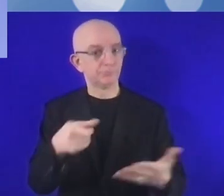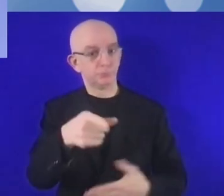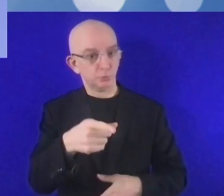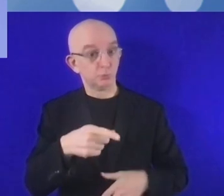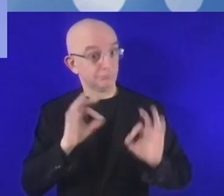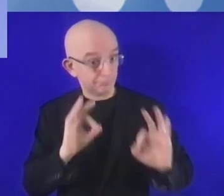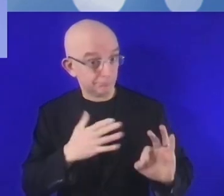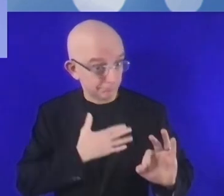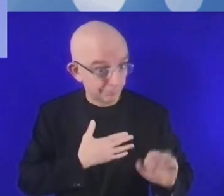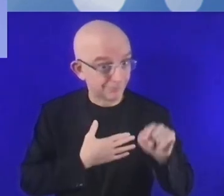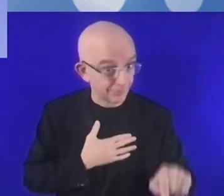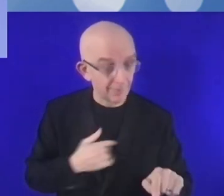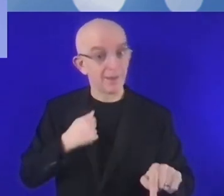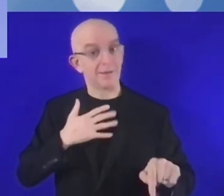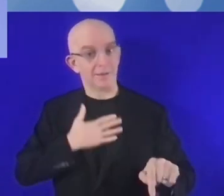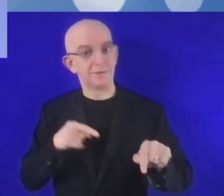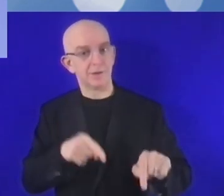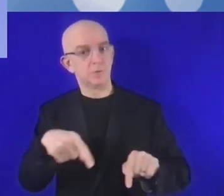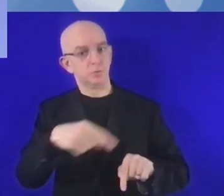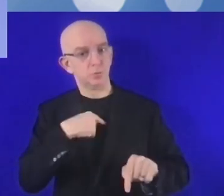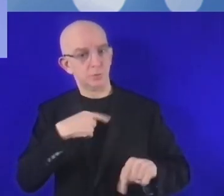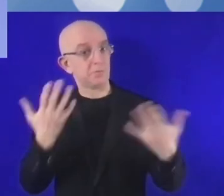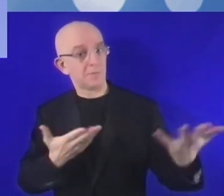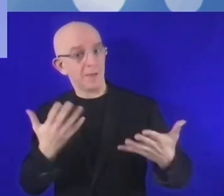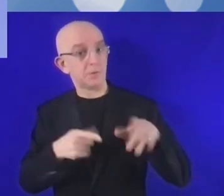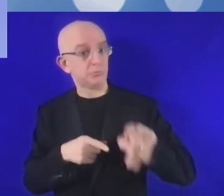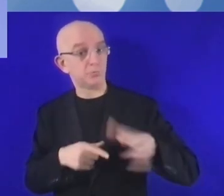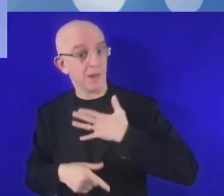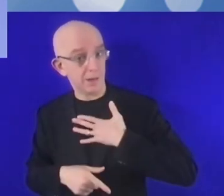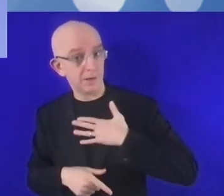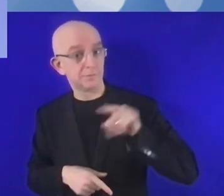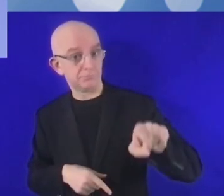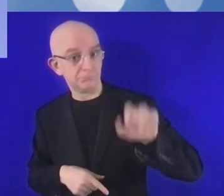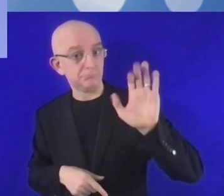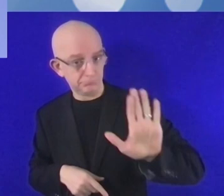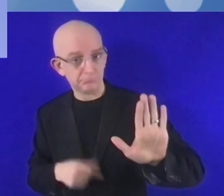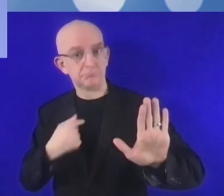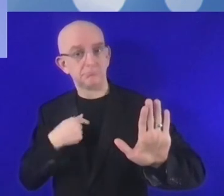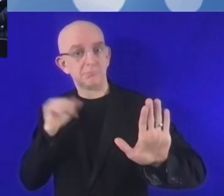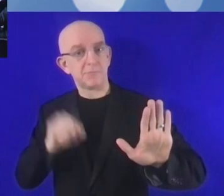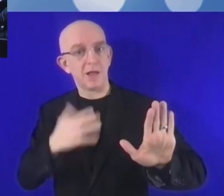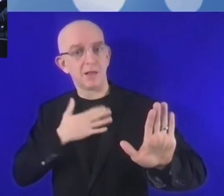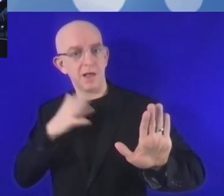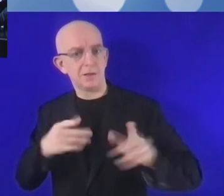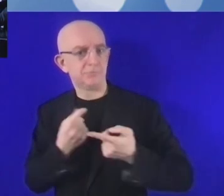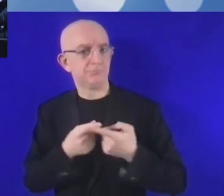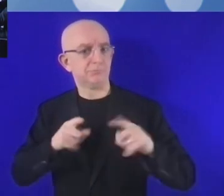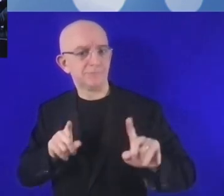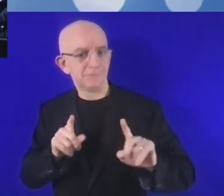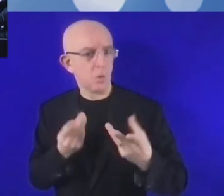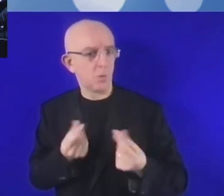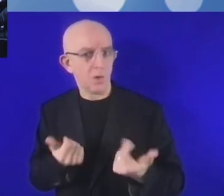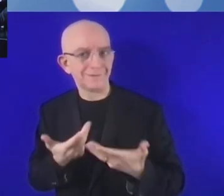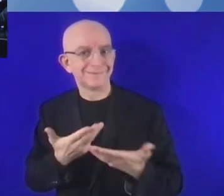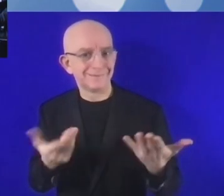obviously a wrong strategy, but there is indeed something subjective on top of it. And this is beautiful, because two people listening to the same